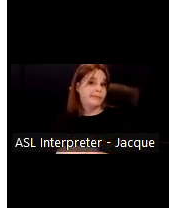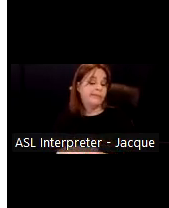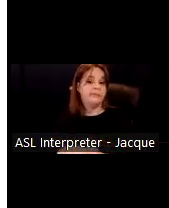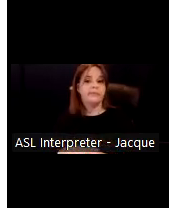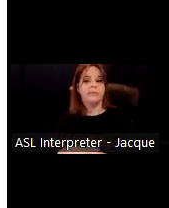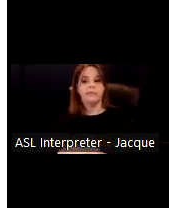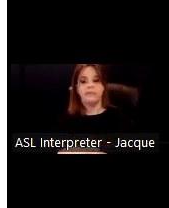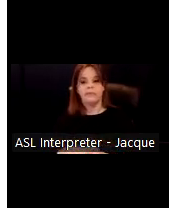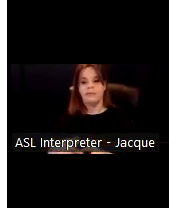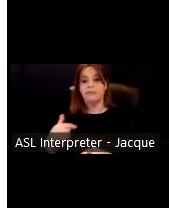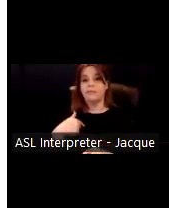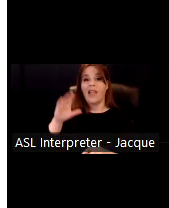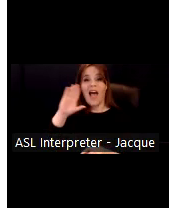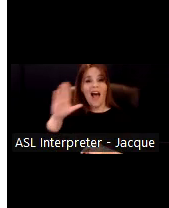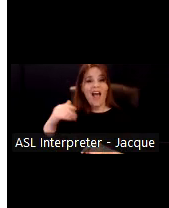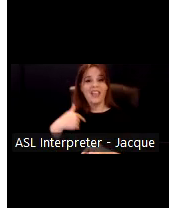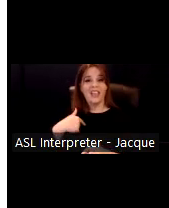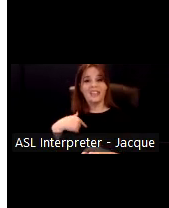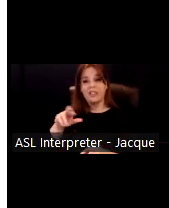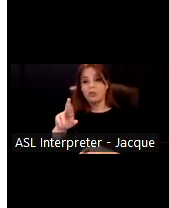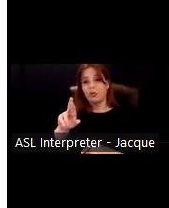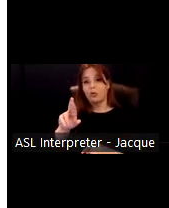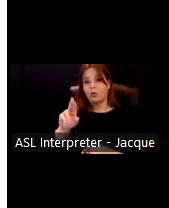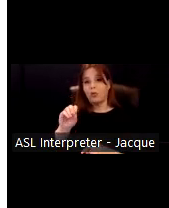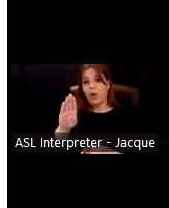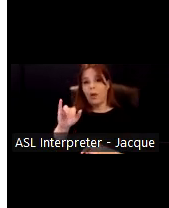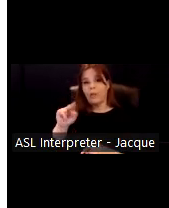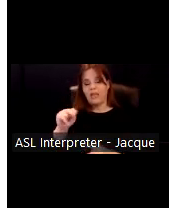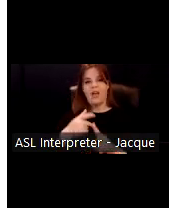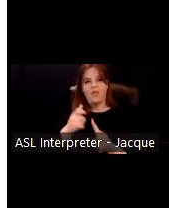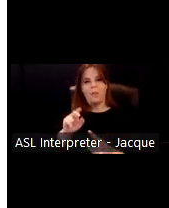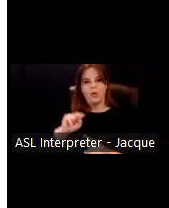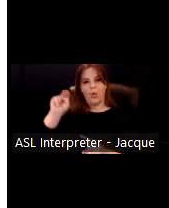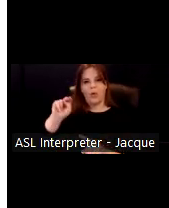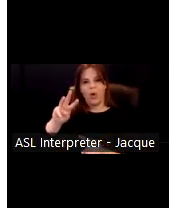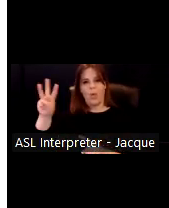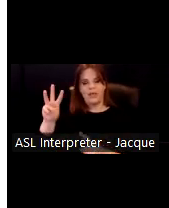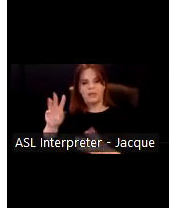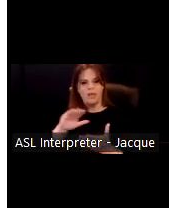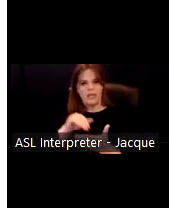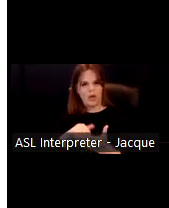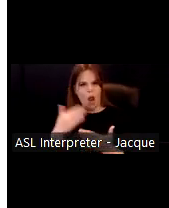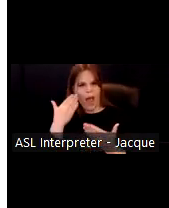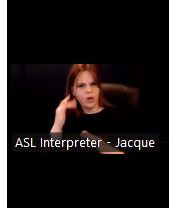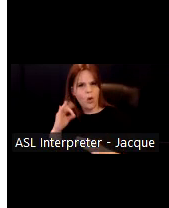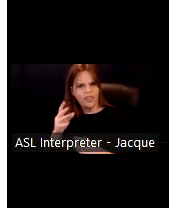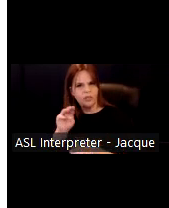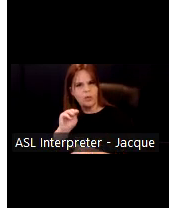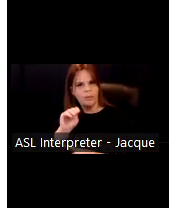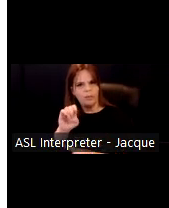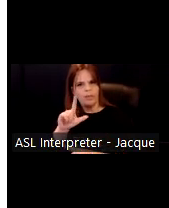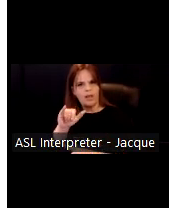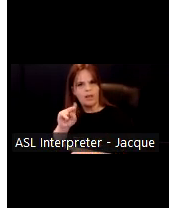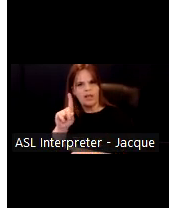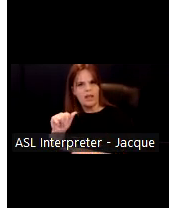Hi, this is Robin from Northwest Center. I'm not sure if this is what Melinda's referring to, but